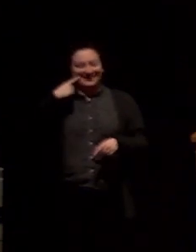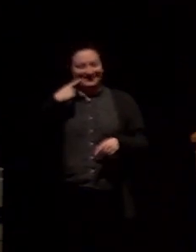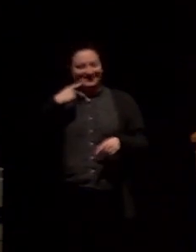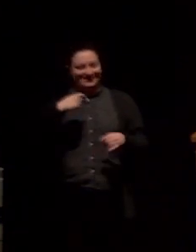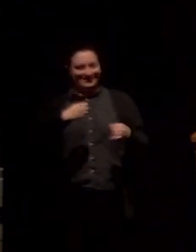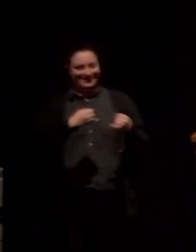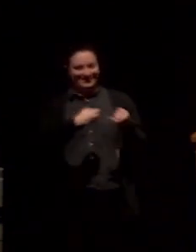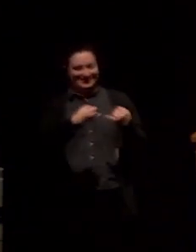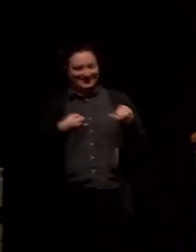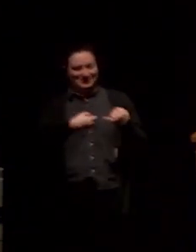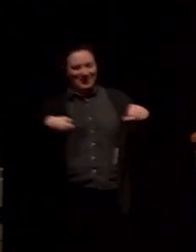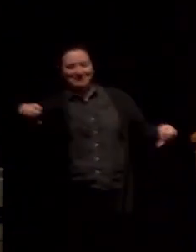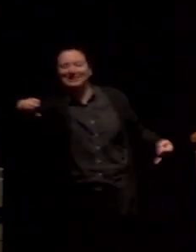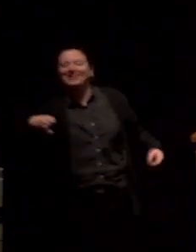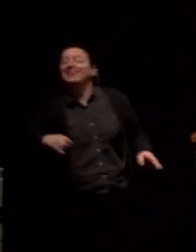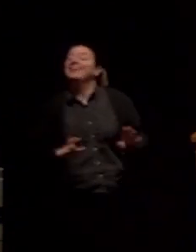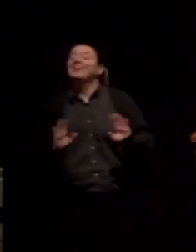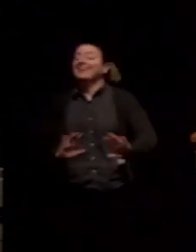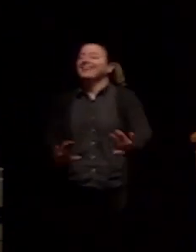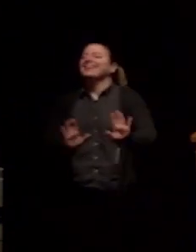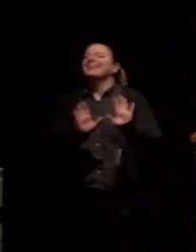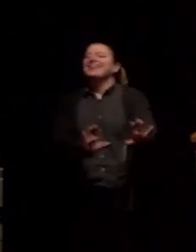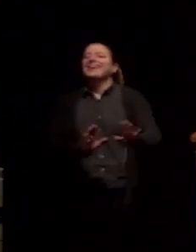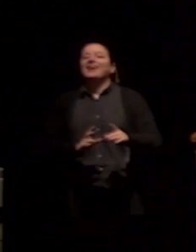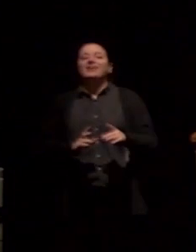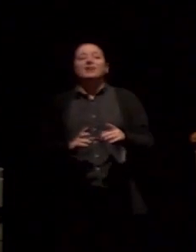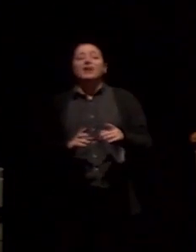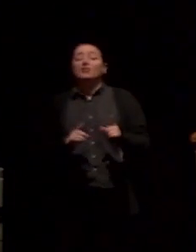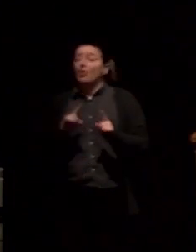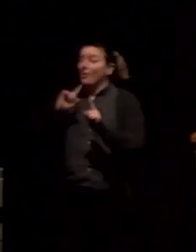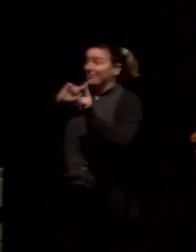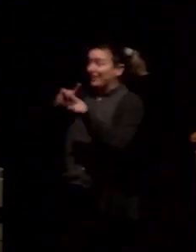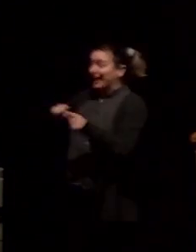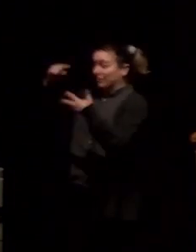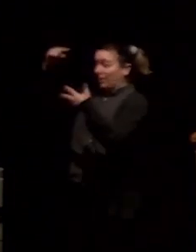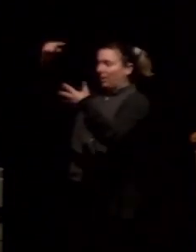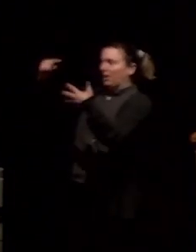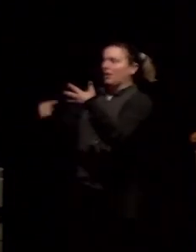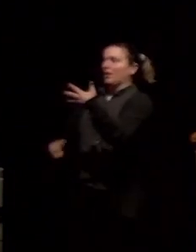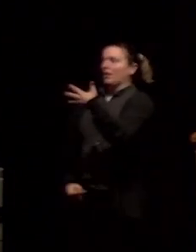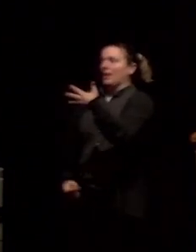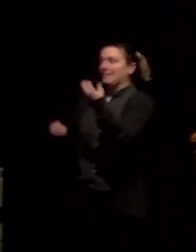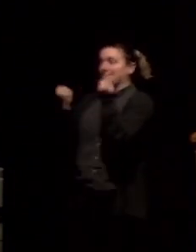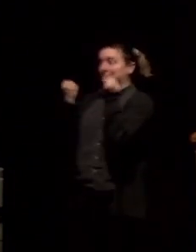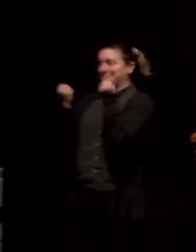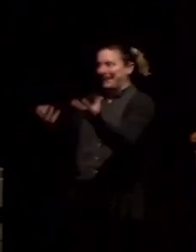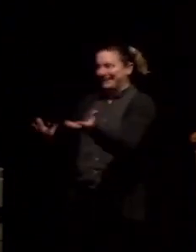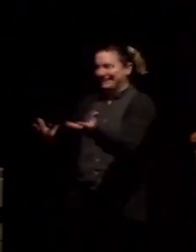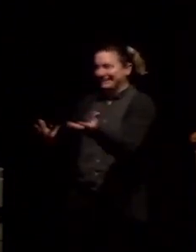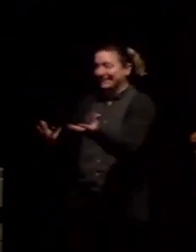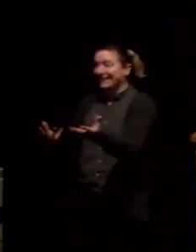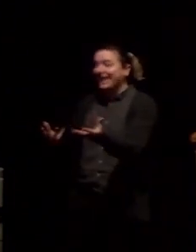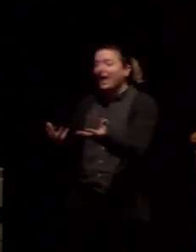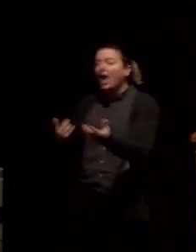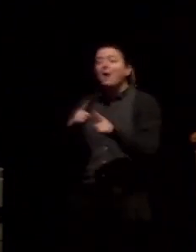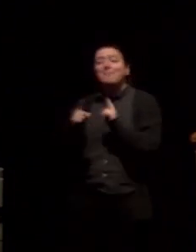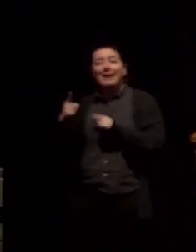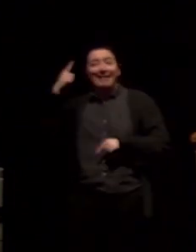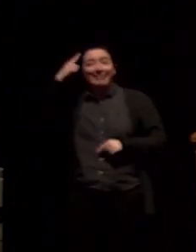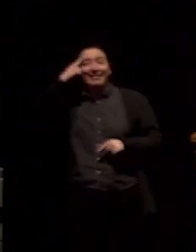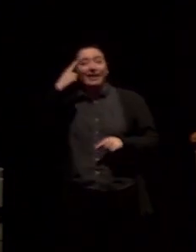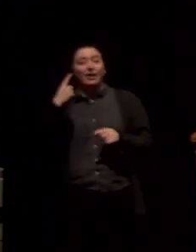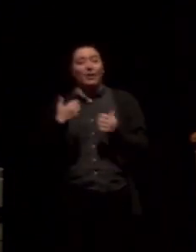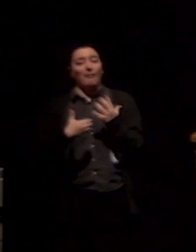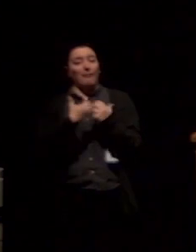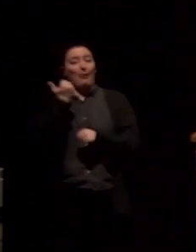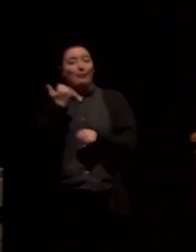so many ways to answer that question. And also, I think it would be most fair and appropriate if one of our employees was answering this question. And so